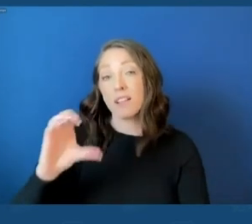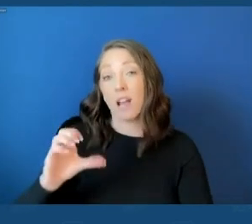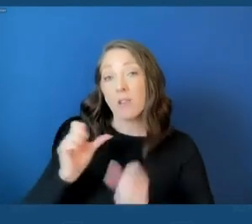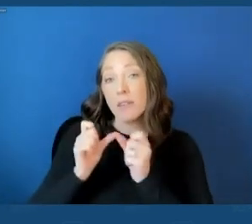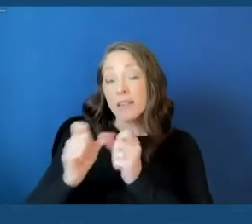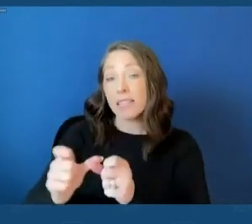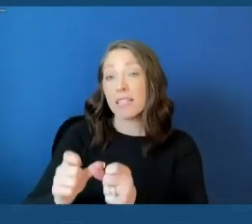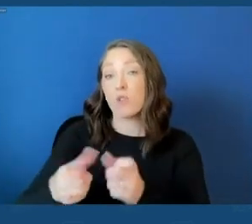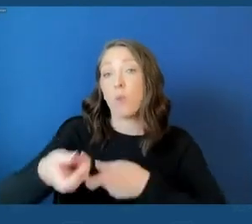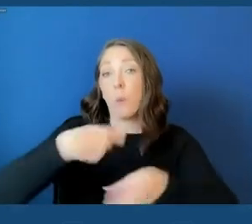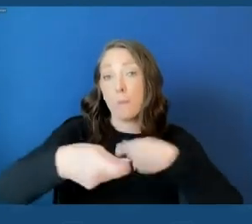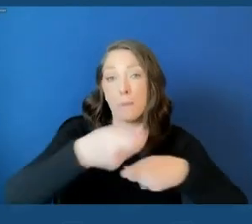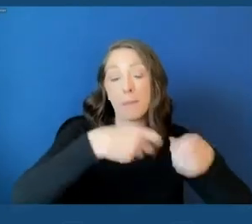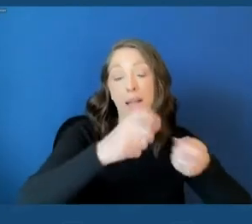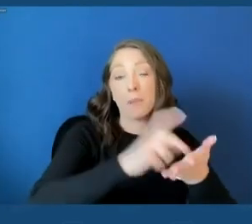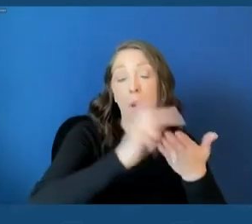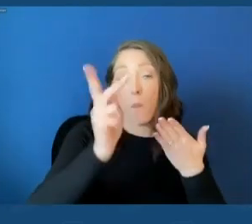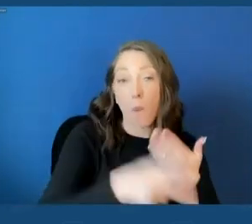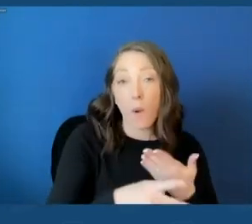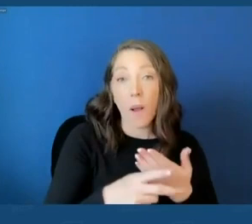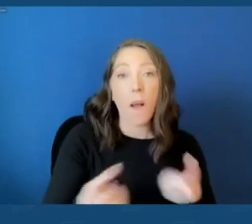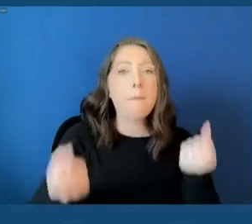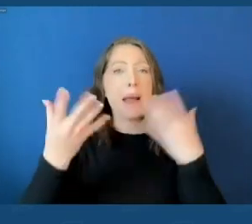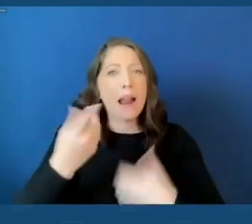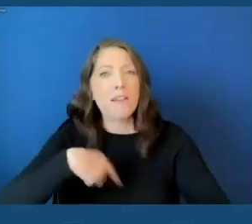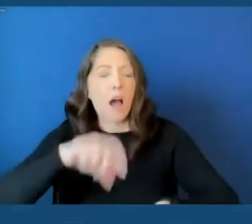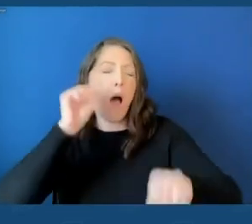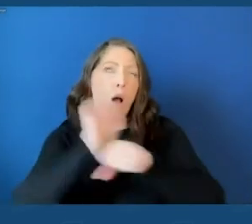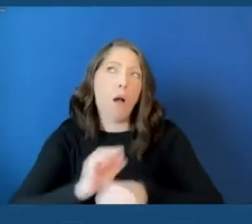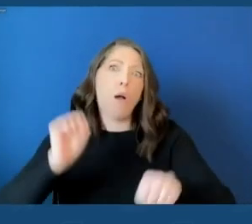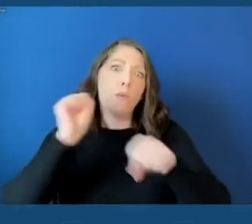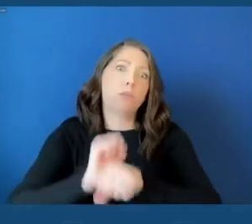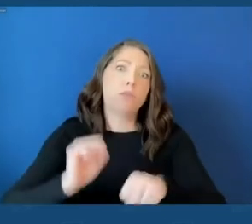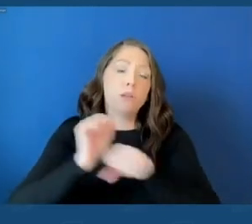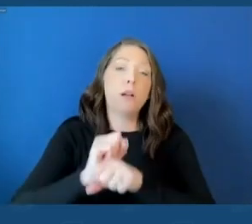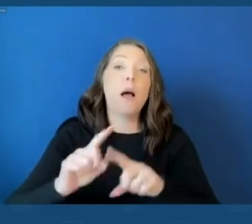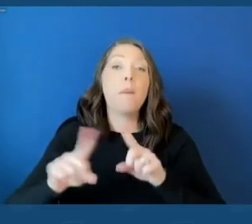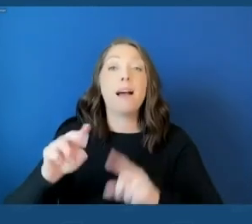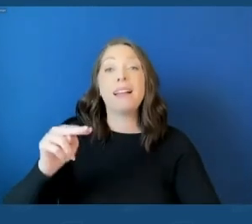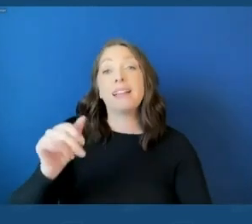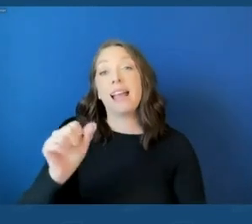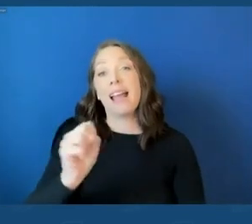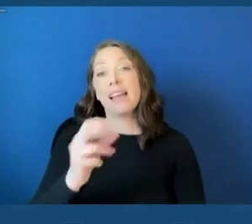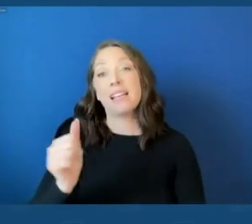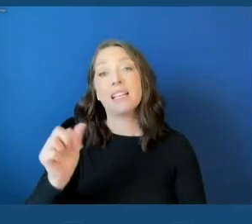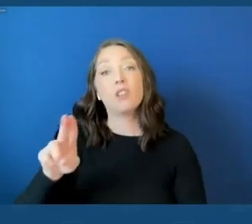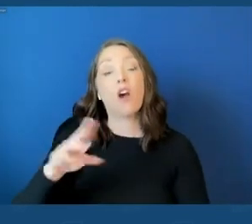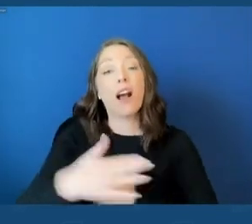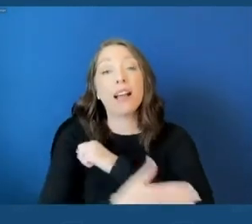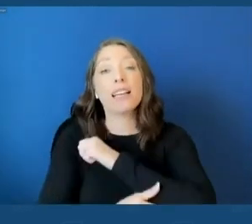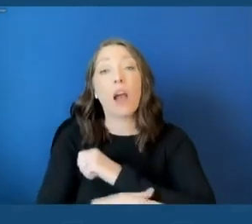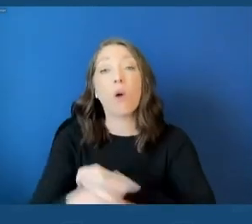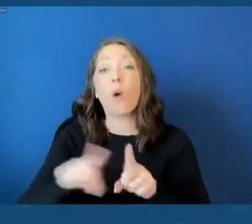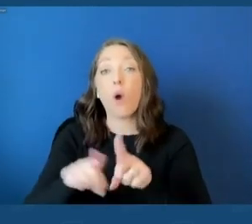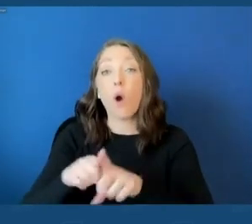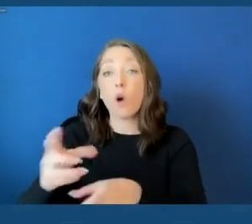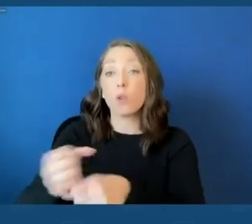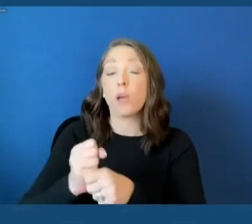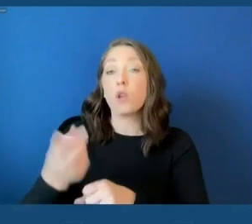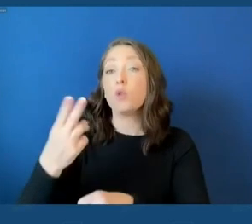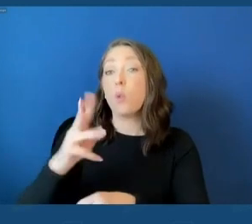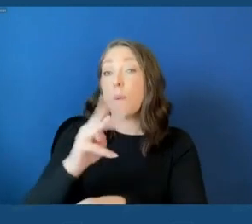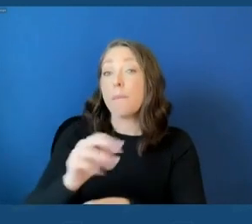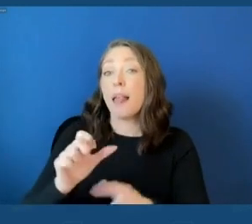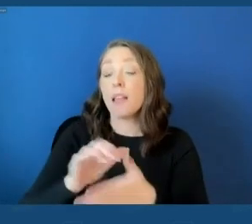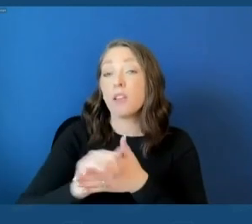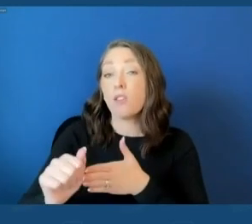program, which many of us have worked so hard on, but Nassau County is also getting a $2 million grant to continue their septic replacement